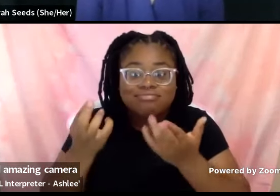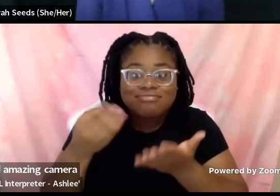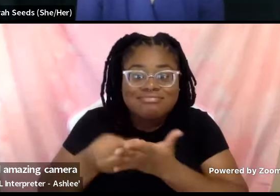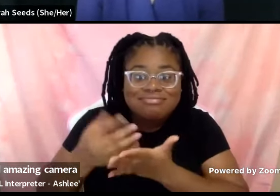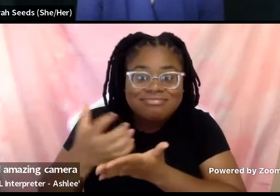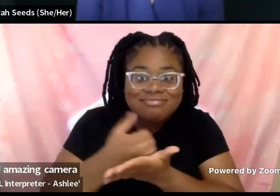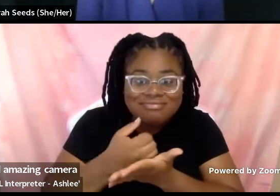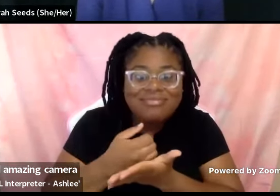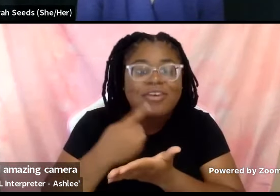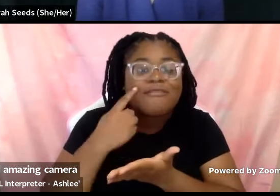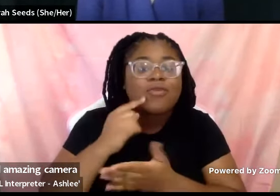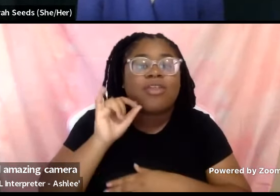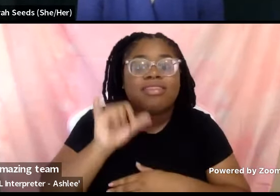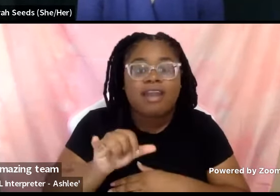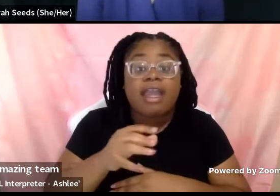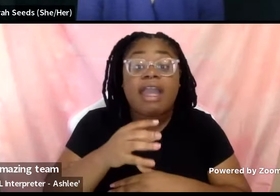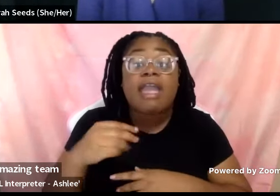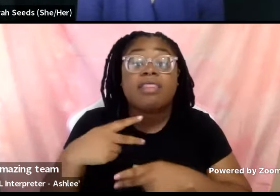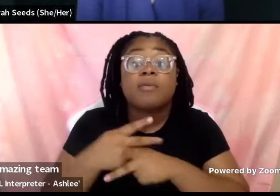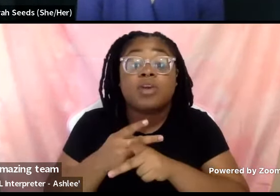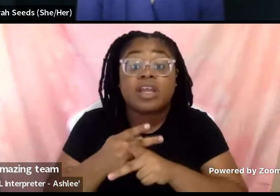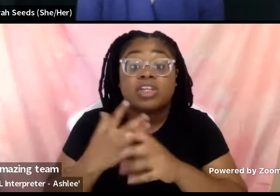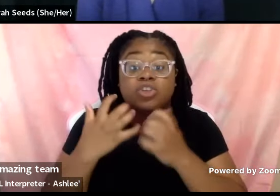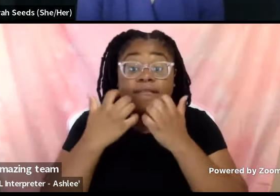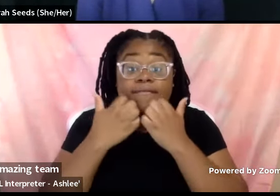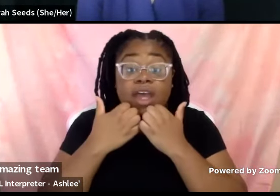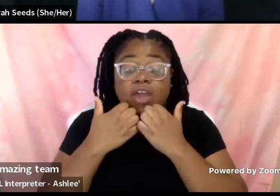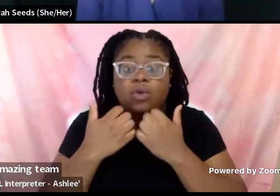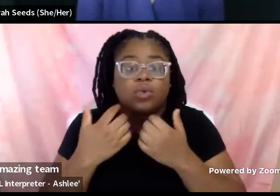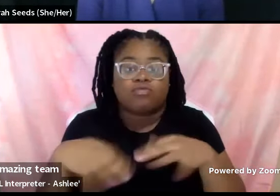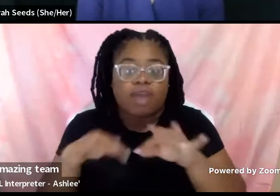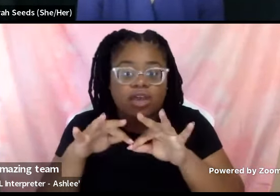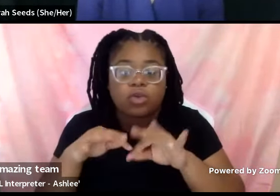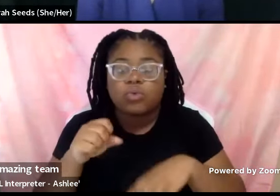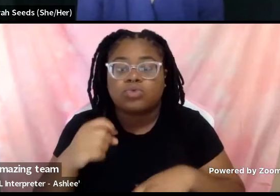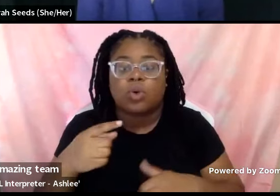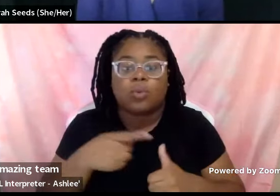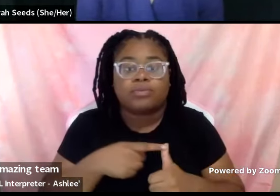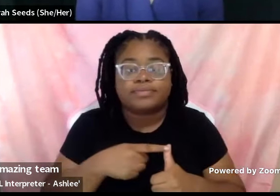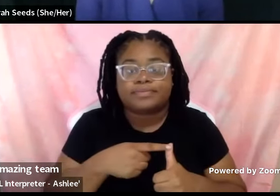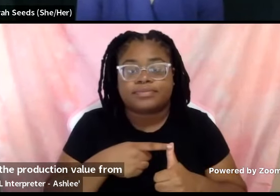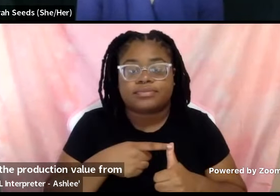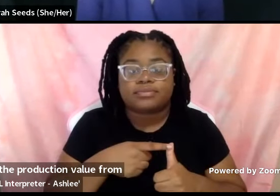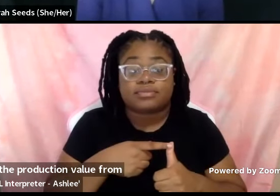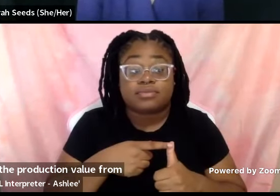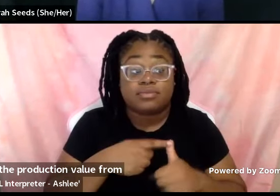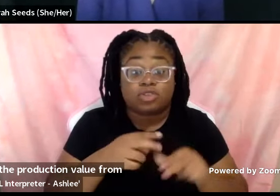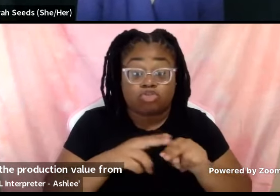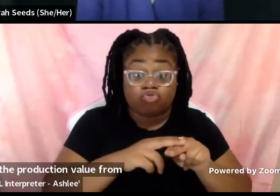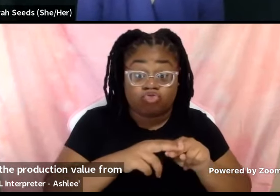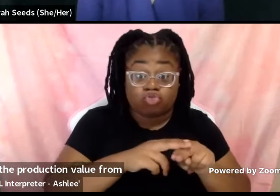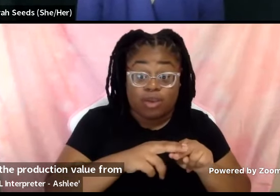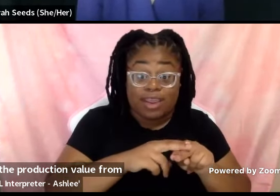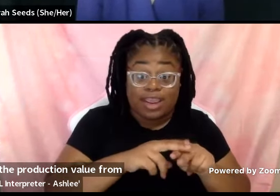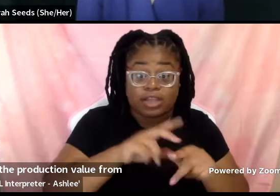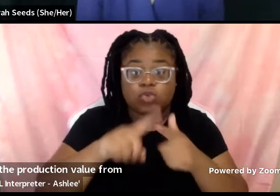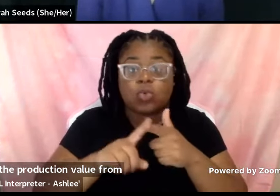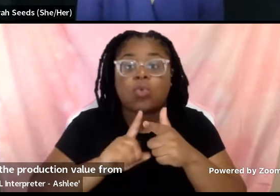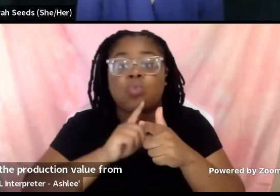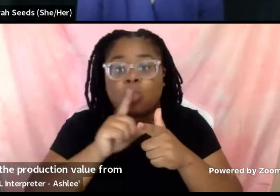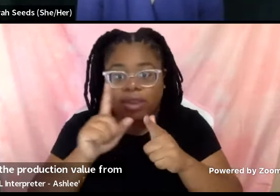and raise the production value, going from, vignettes on the train to an actual real big shoot with